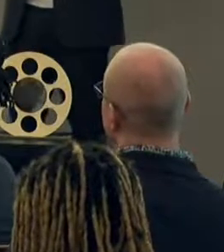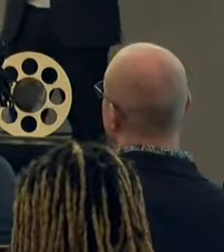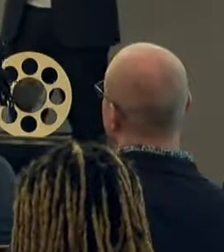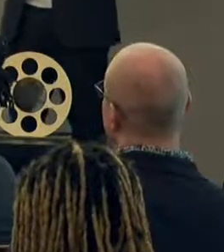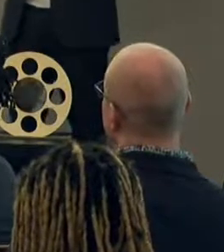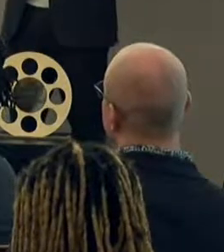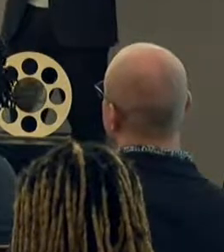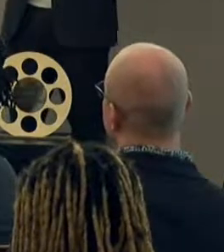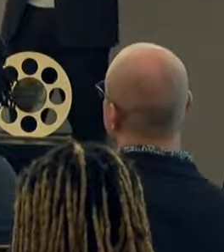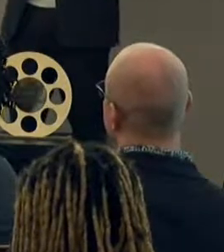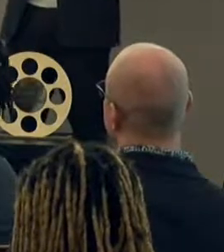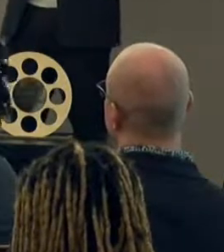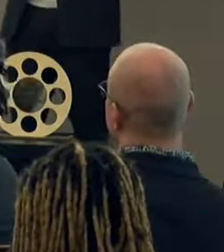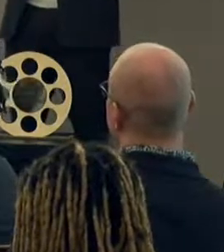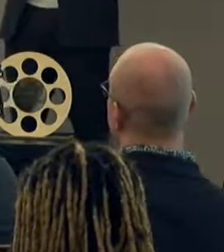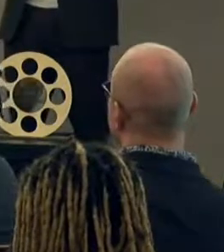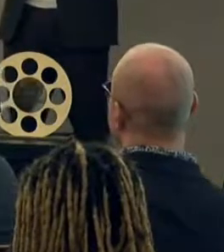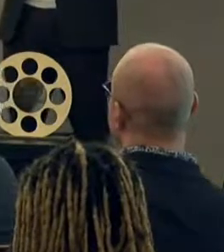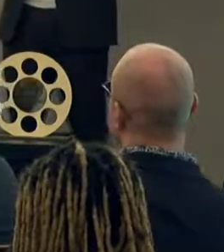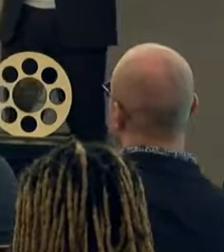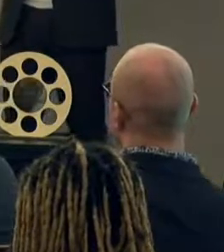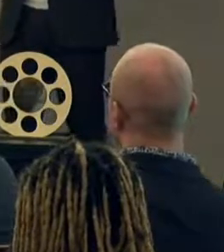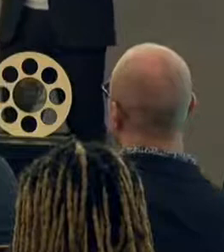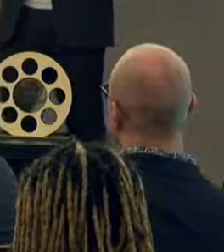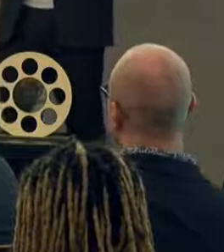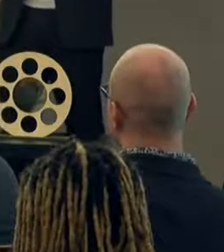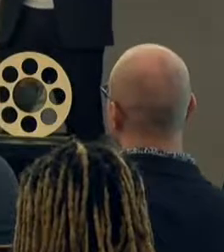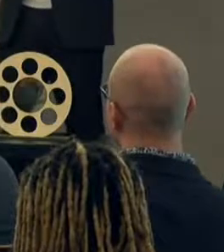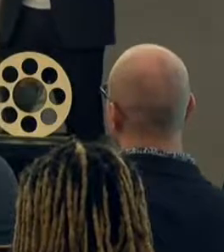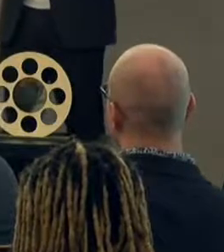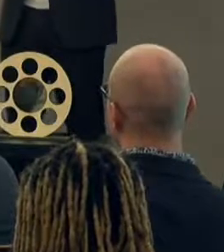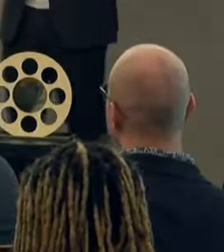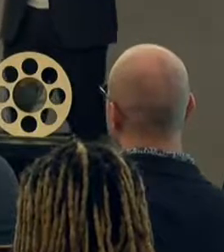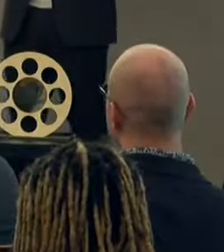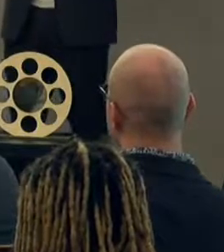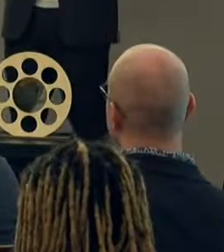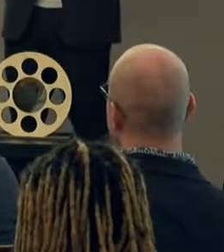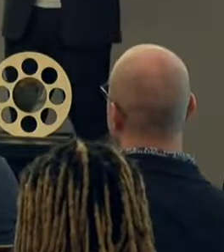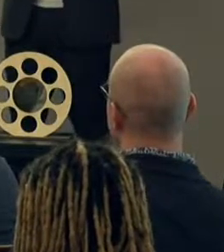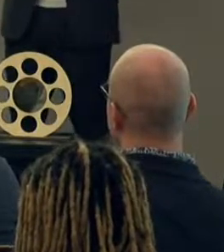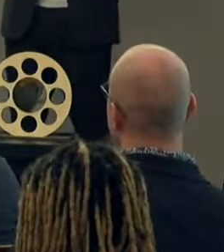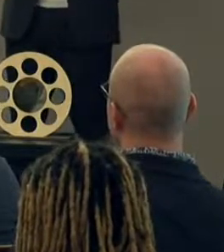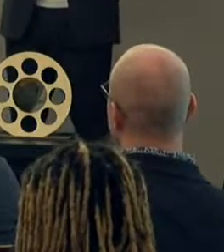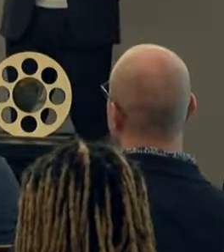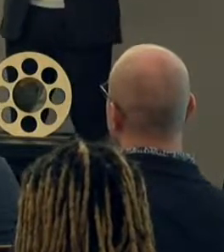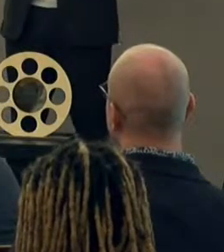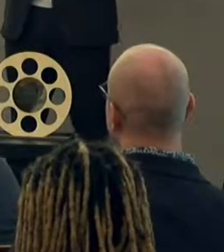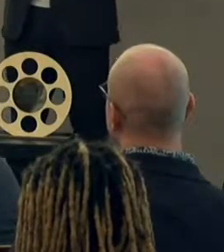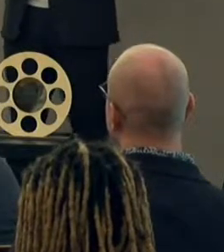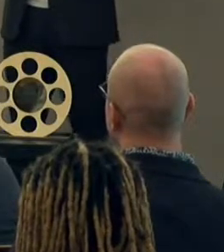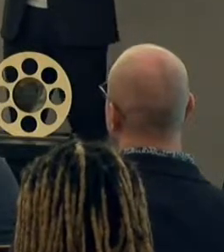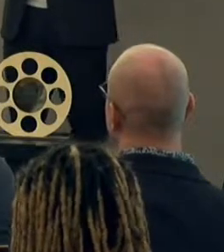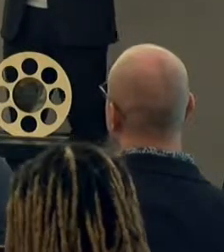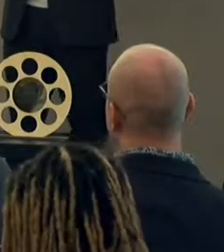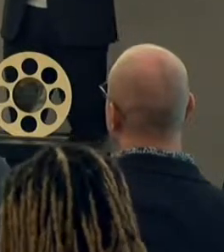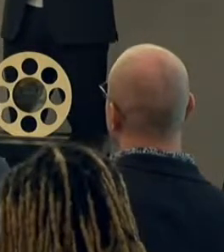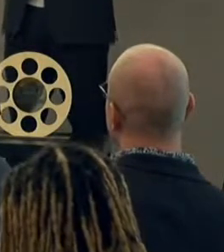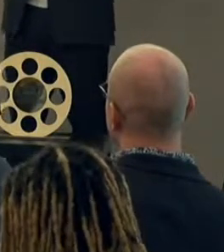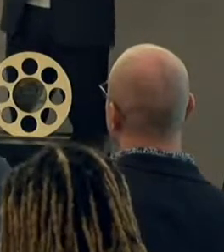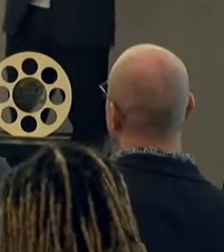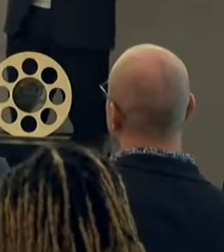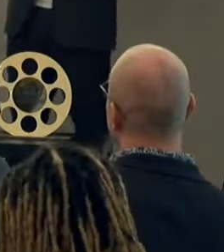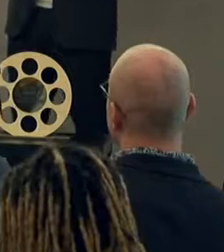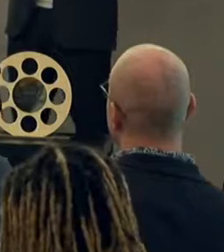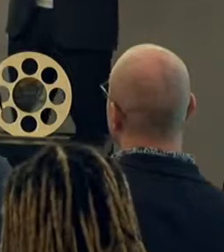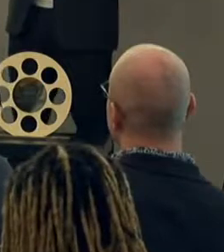That's all black, yeah. Wow. Yes. And that's interesting because she, as she fled the U.S., she was grateful to France. So there was no reason for